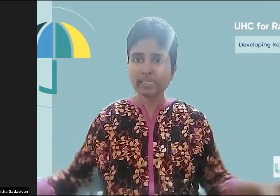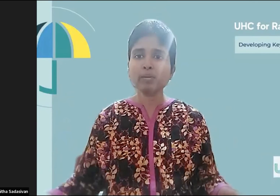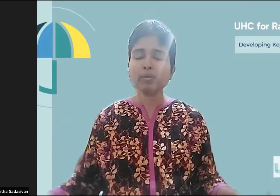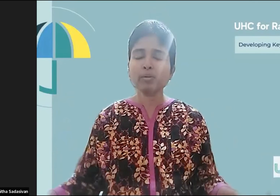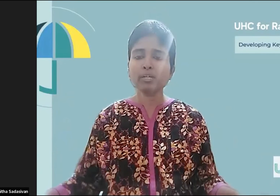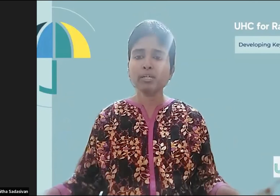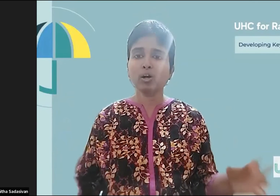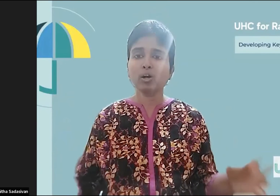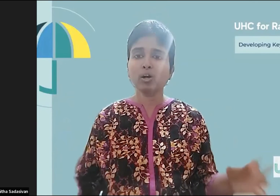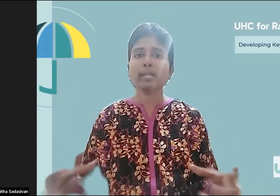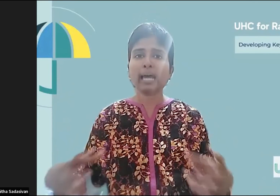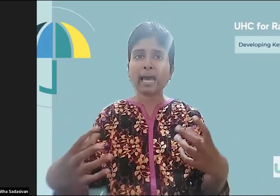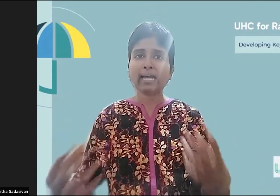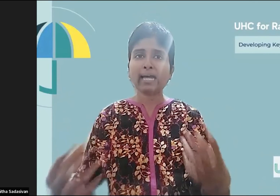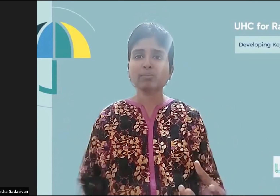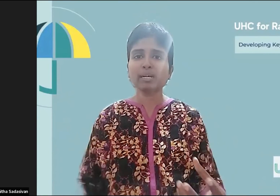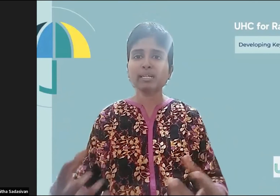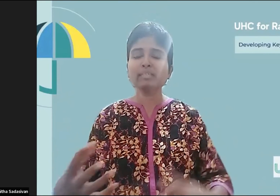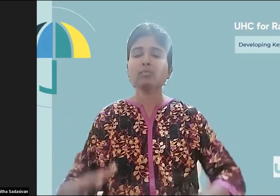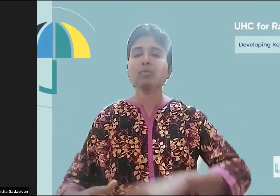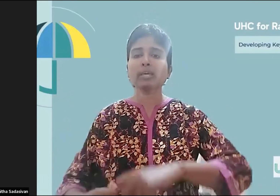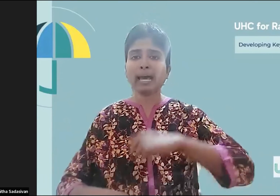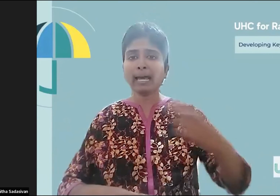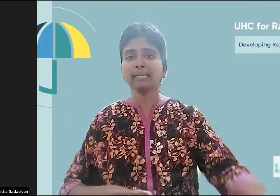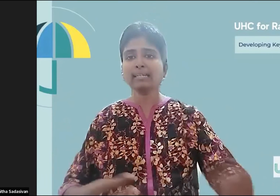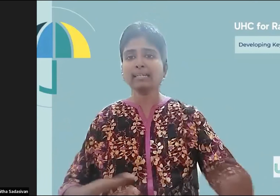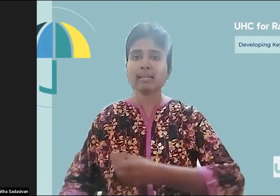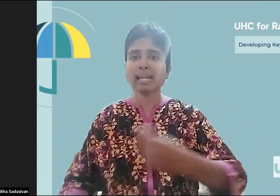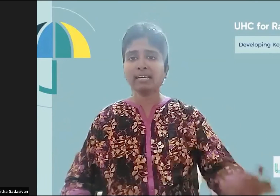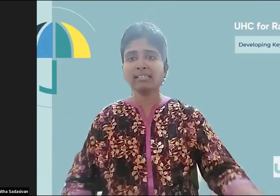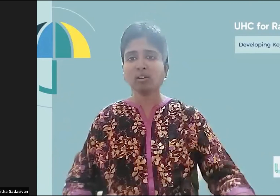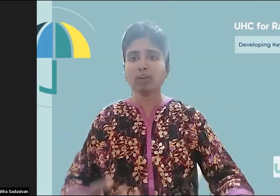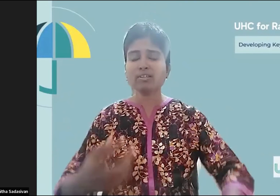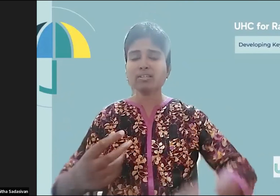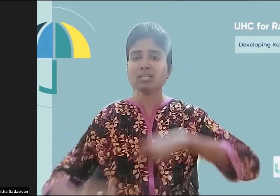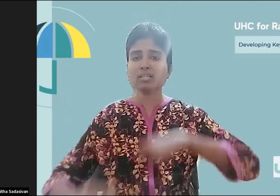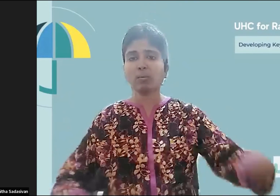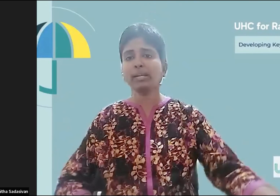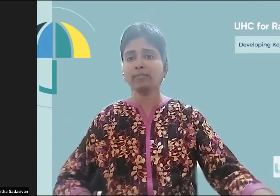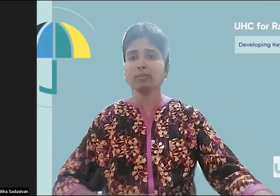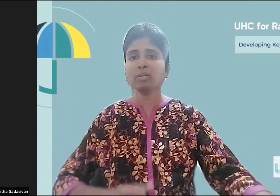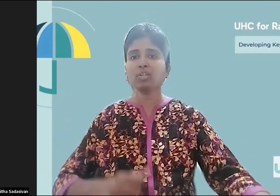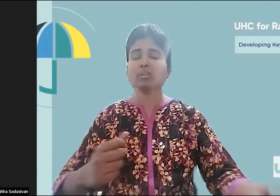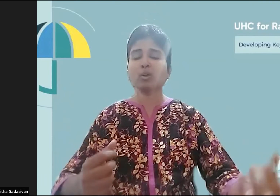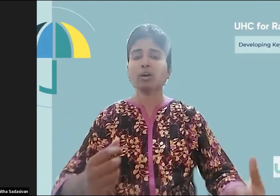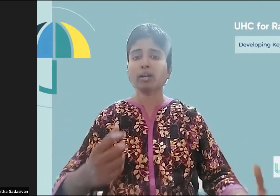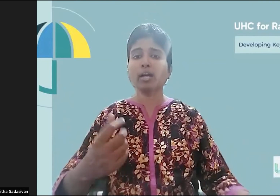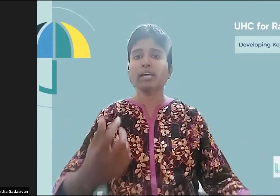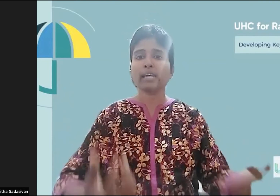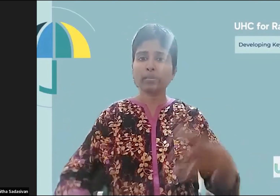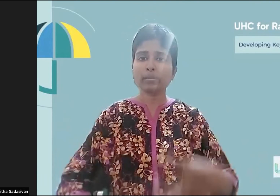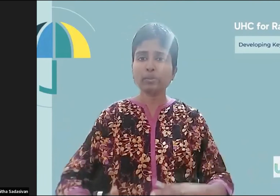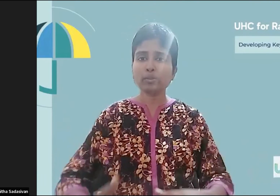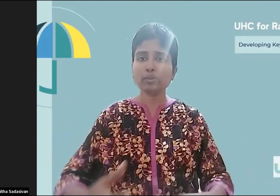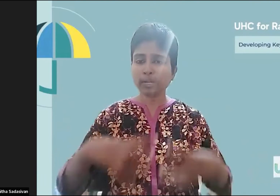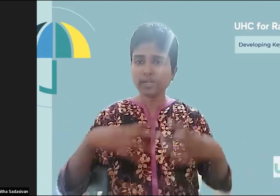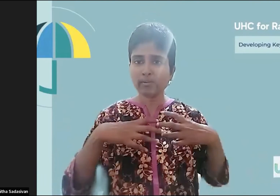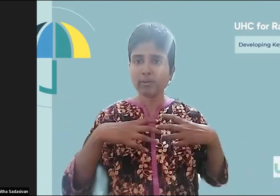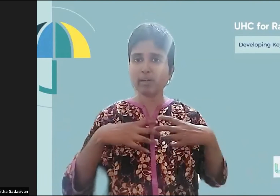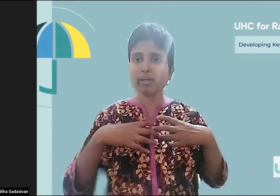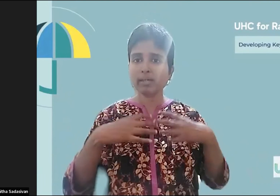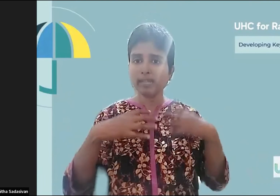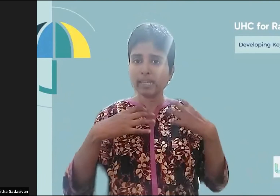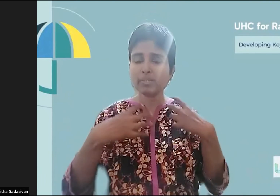in the community who can act as buddies, who can act as licensing officers, provide information, or can be approached